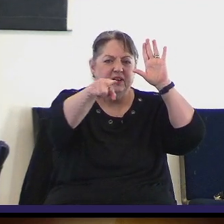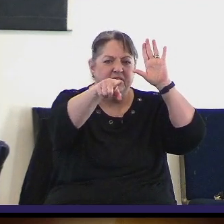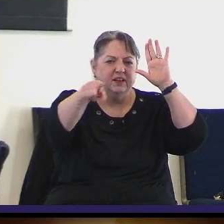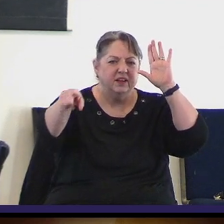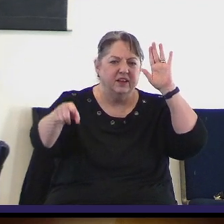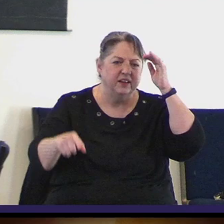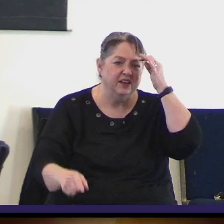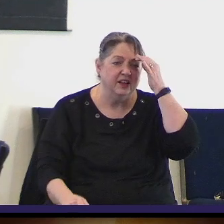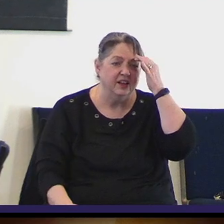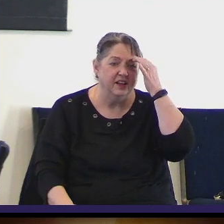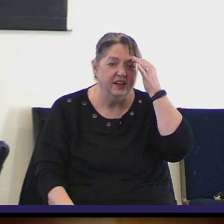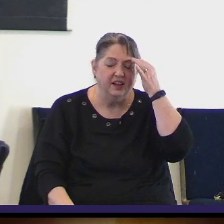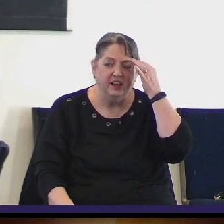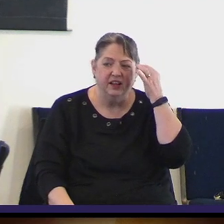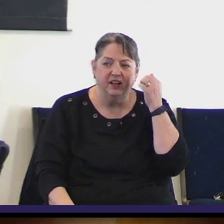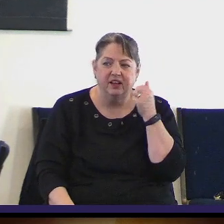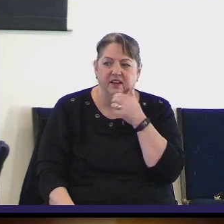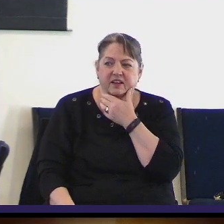Thank you.